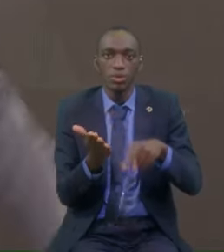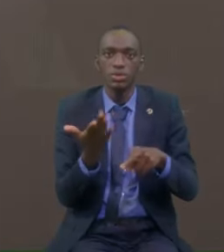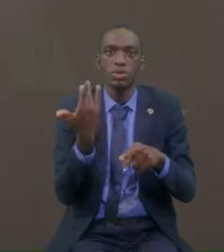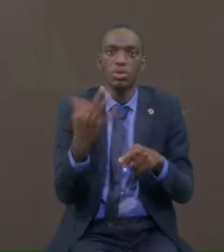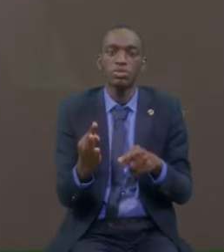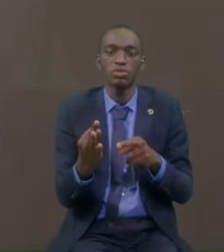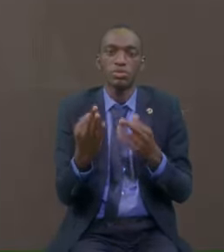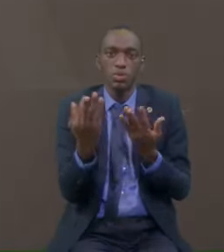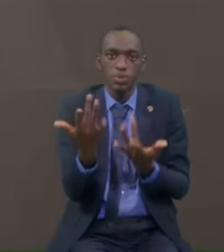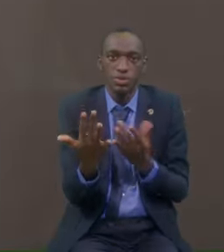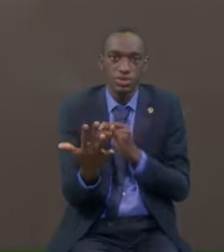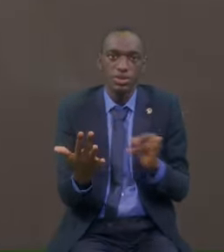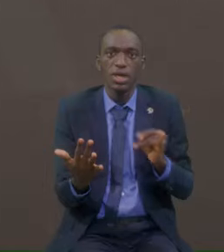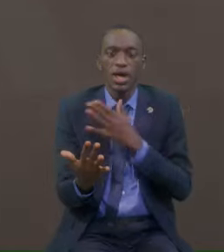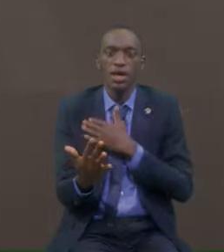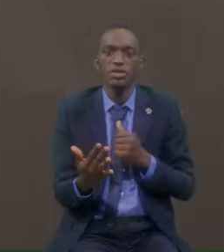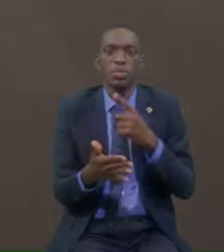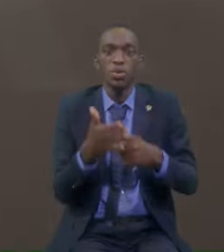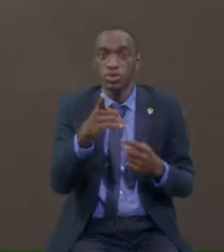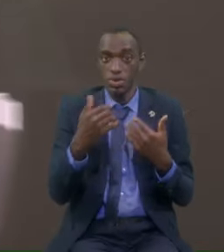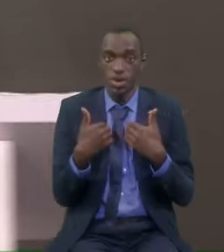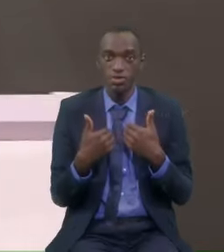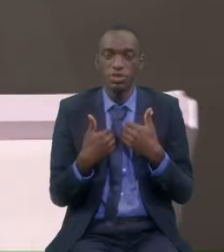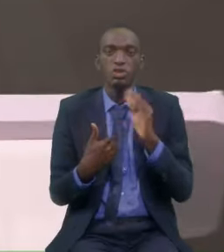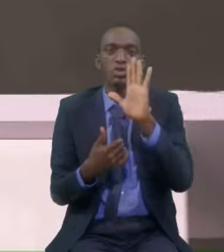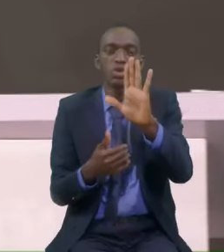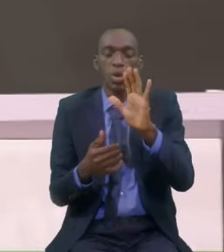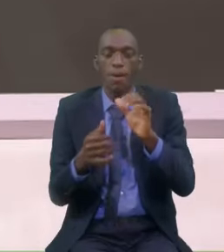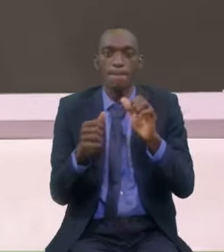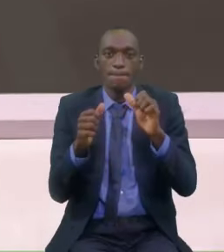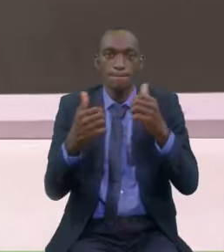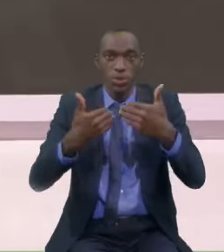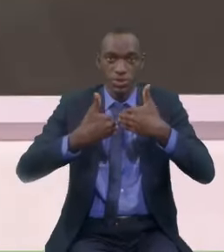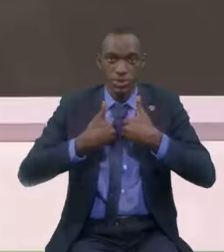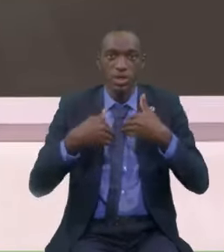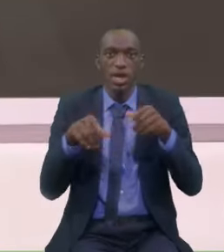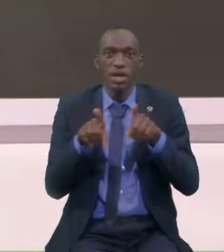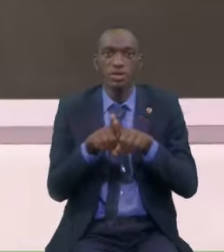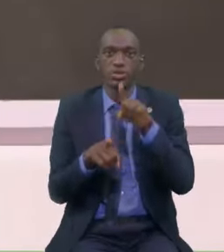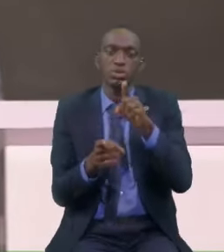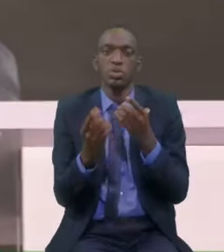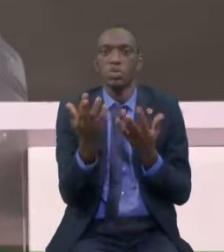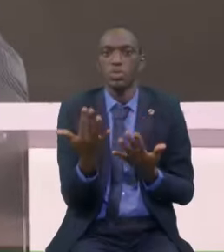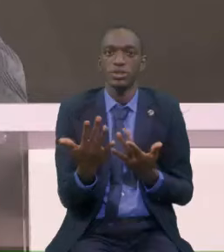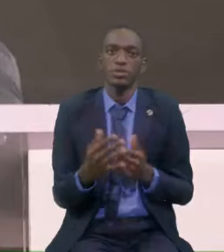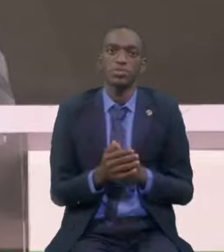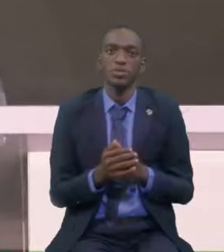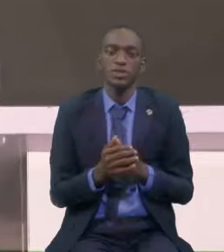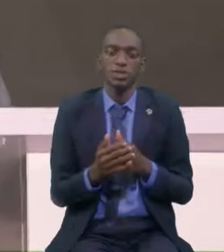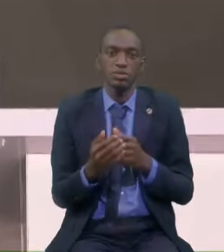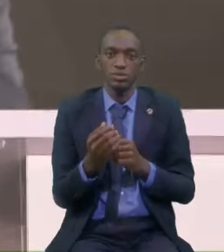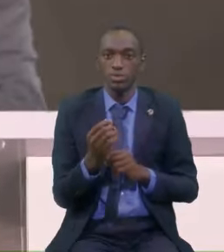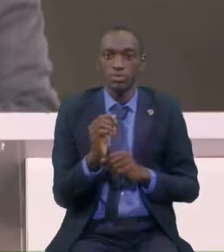your possession, as you wait. The anointing of